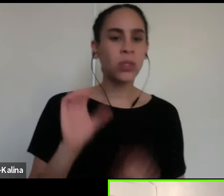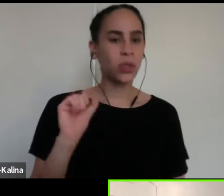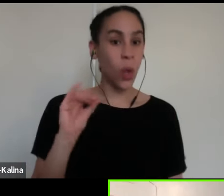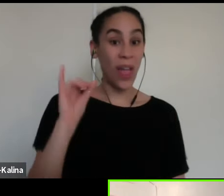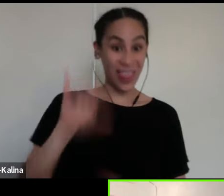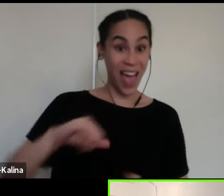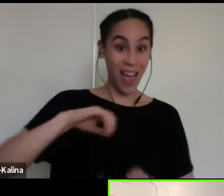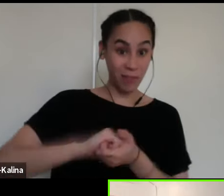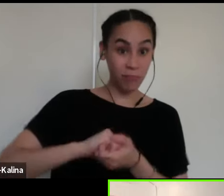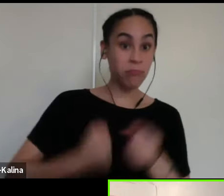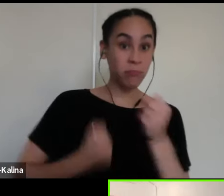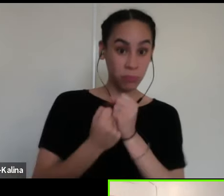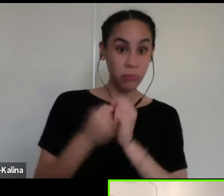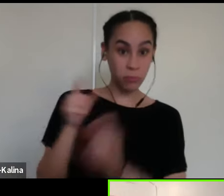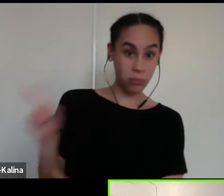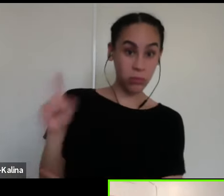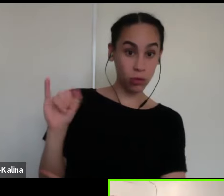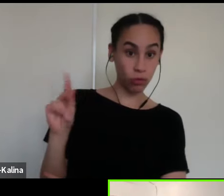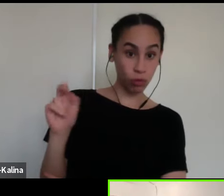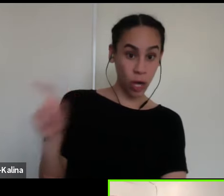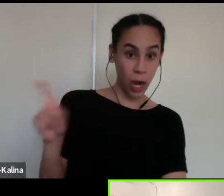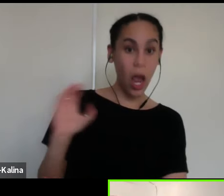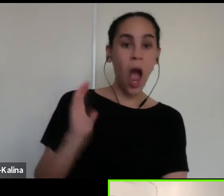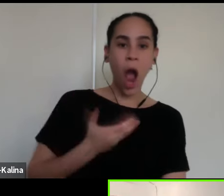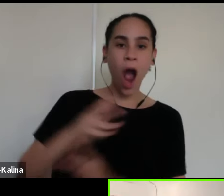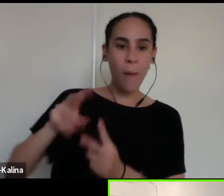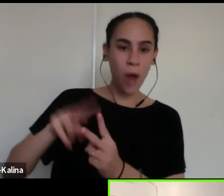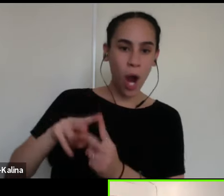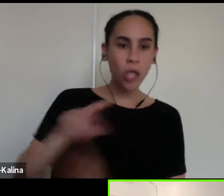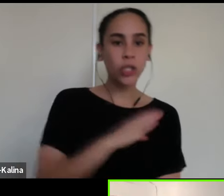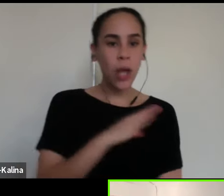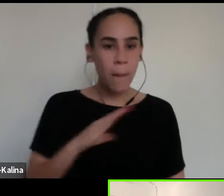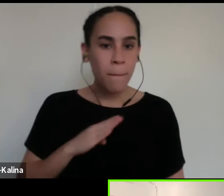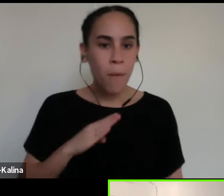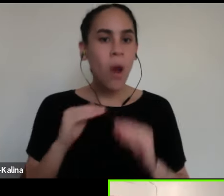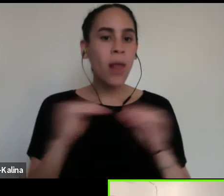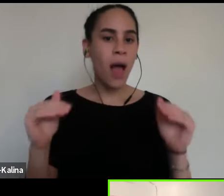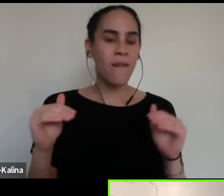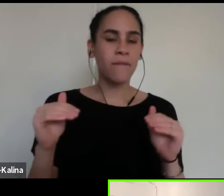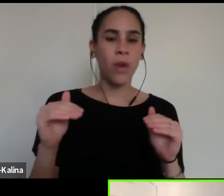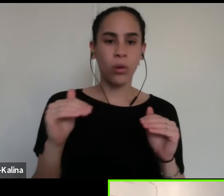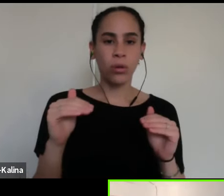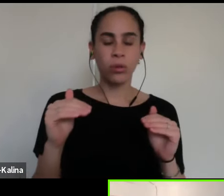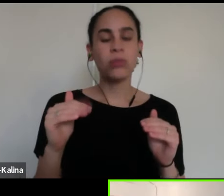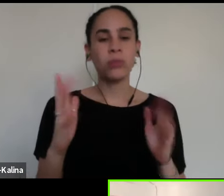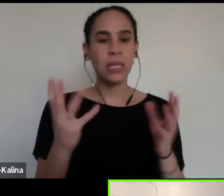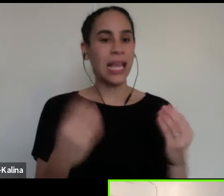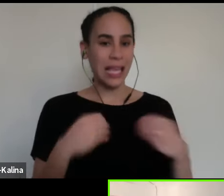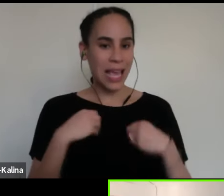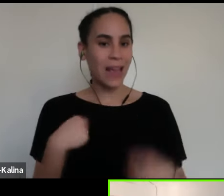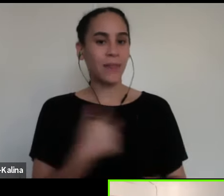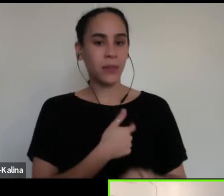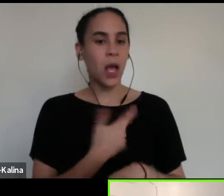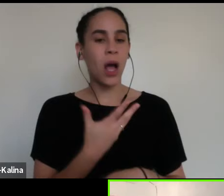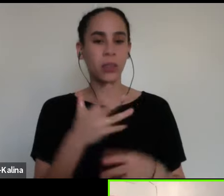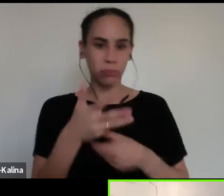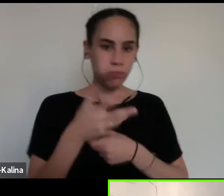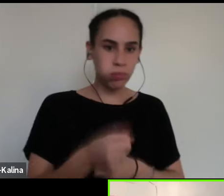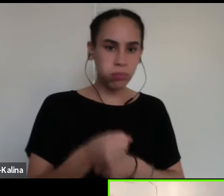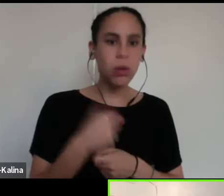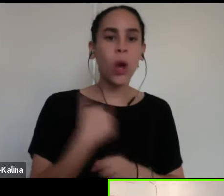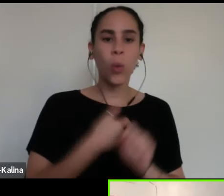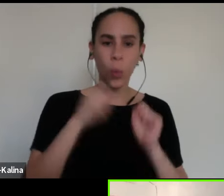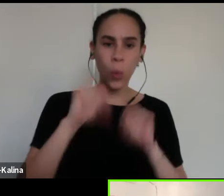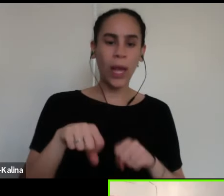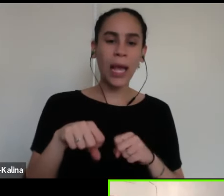him, having our partners at the board level around the table, gives us the strength and the confidence that we need to go tell this